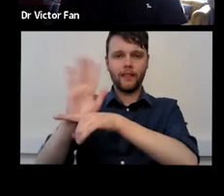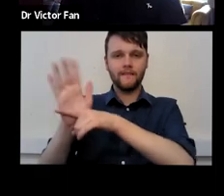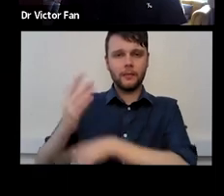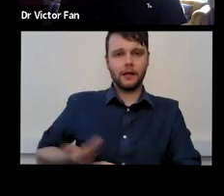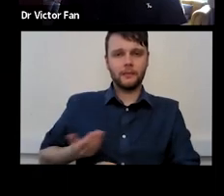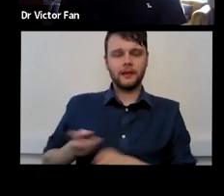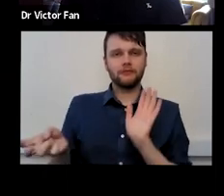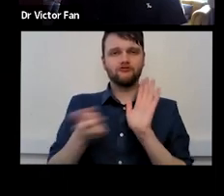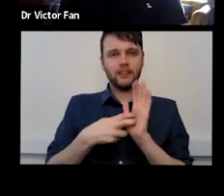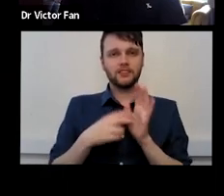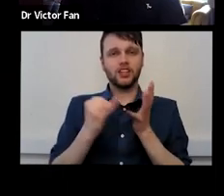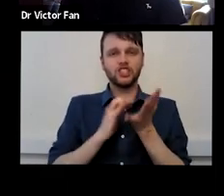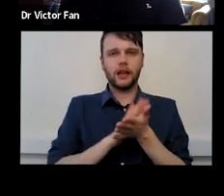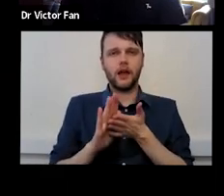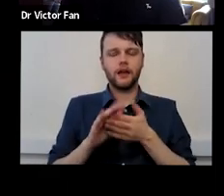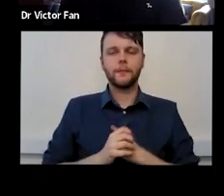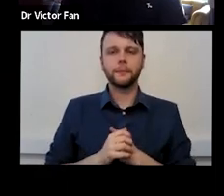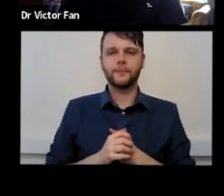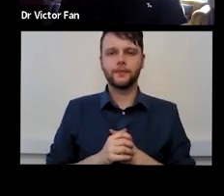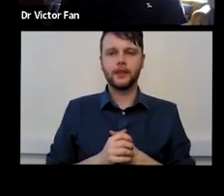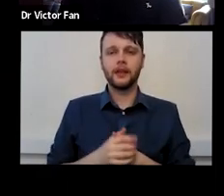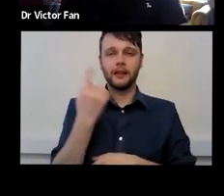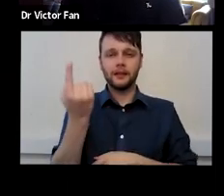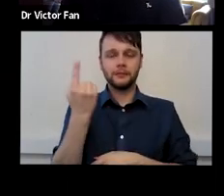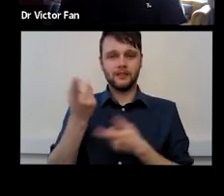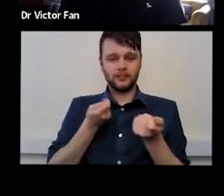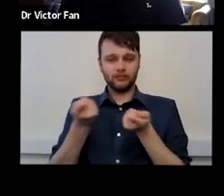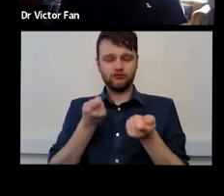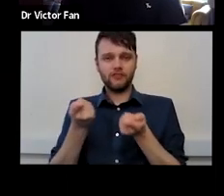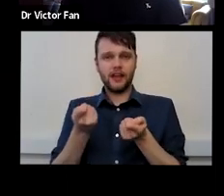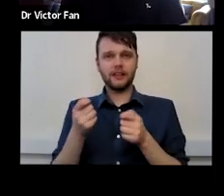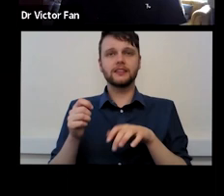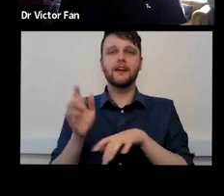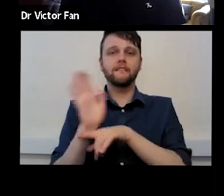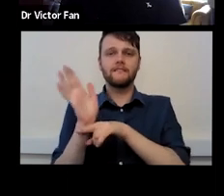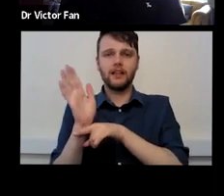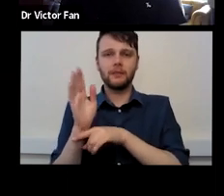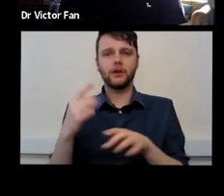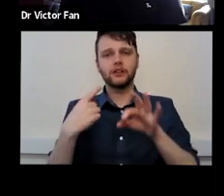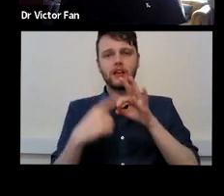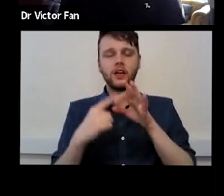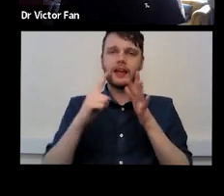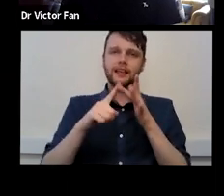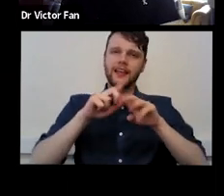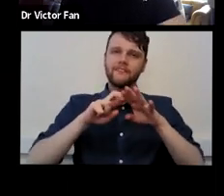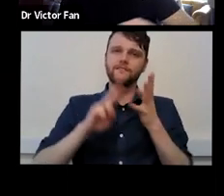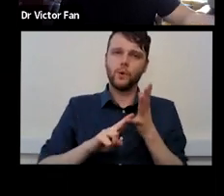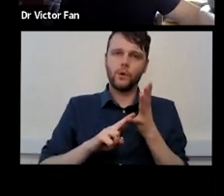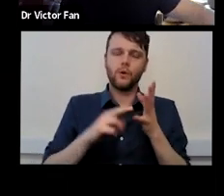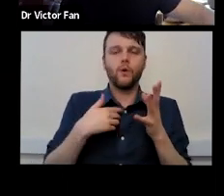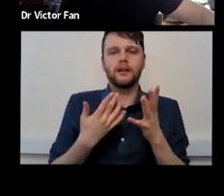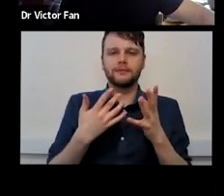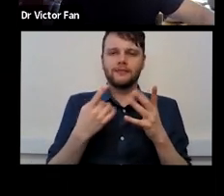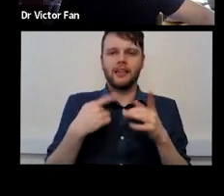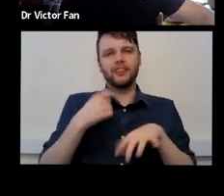Shanghai, and he directed a really important film called Qi Fu, or The Divorcee,